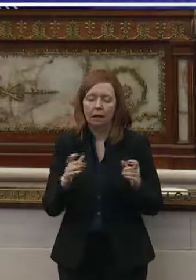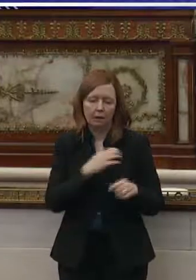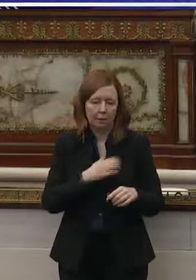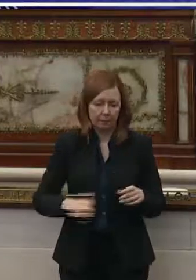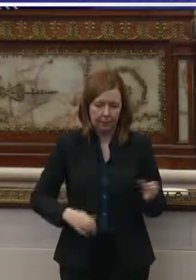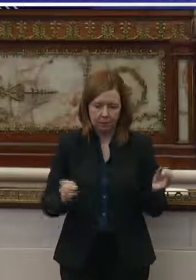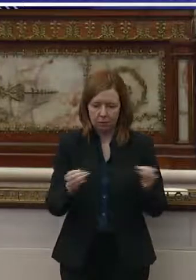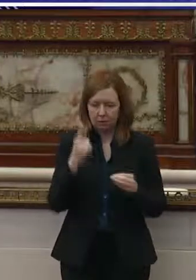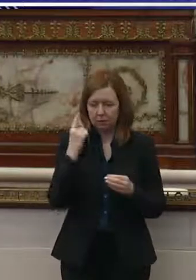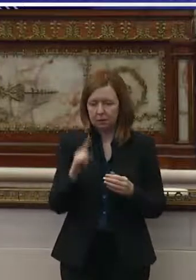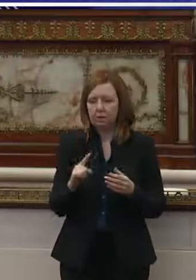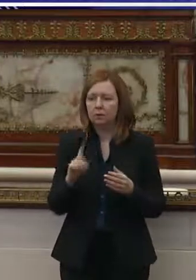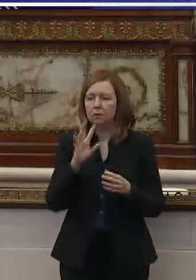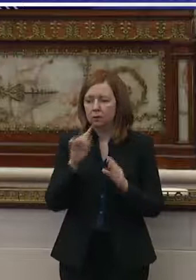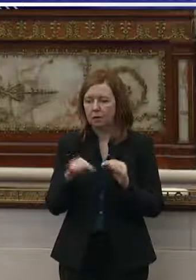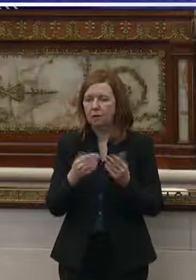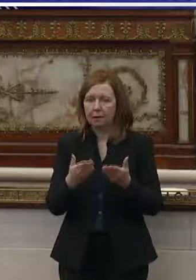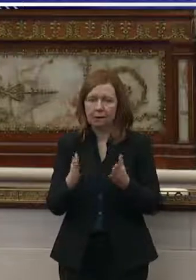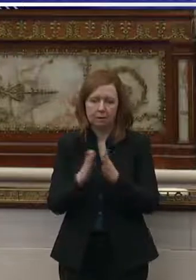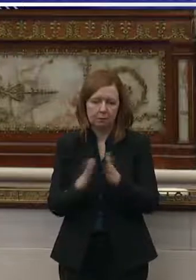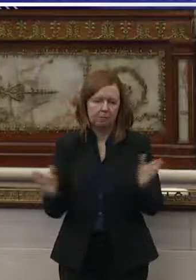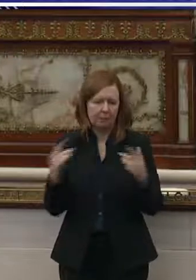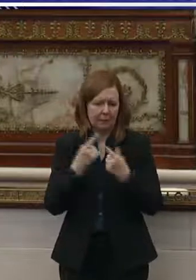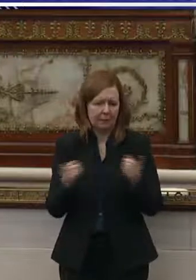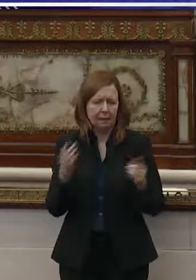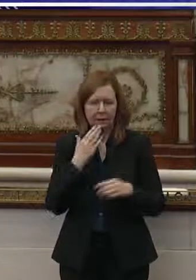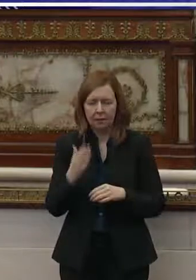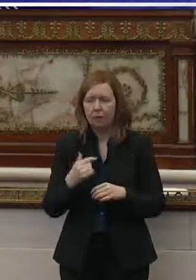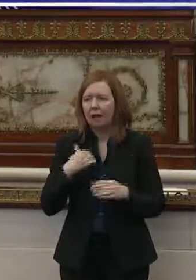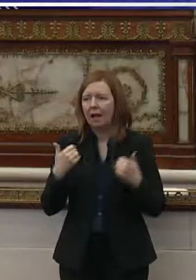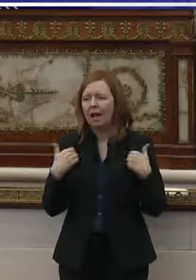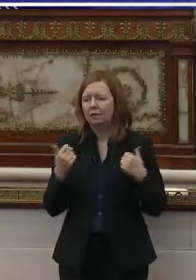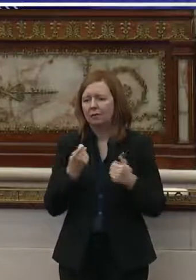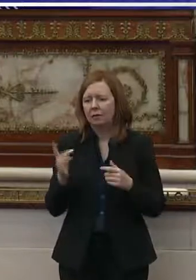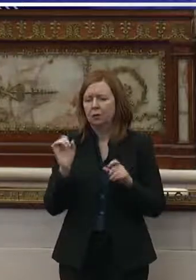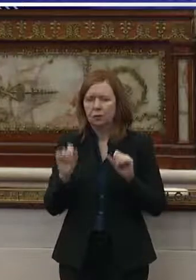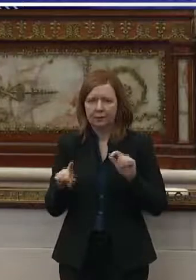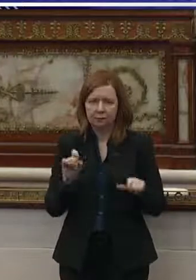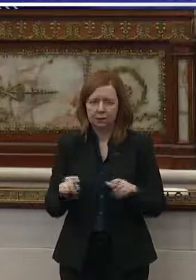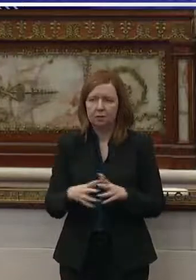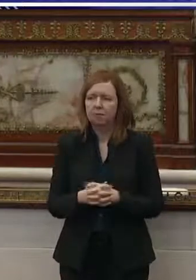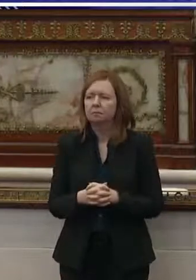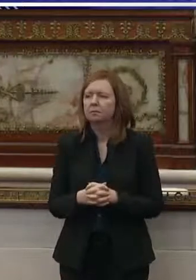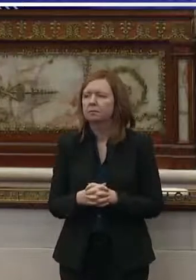for talking about this publicly. So I have a couple questions.